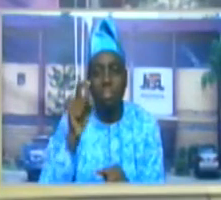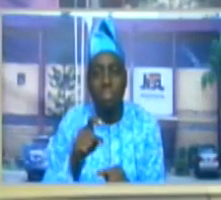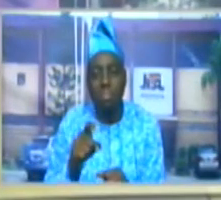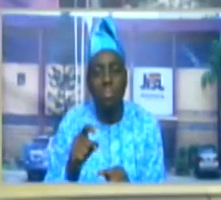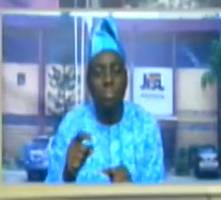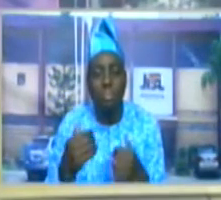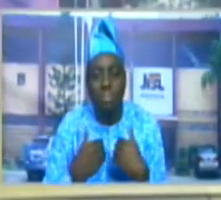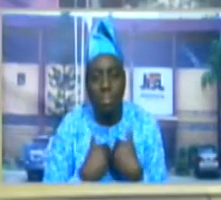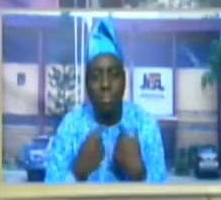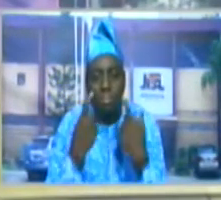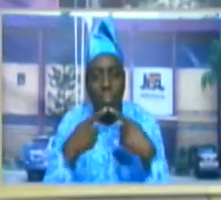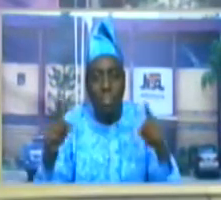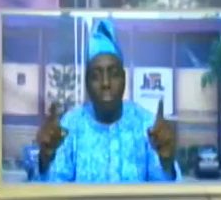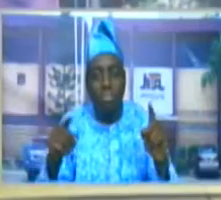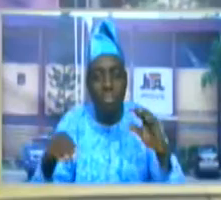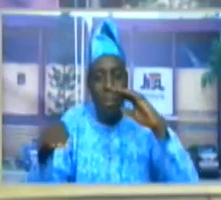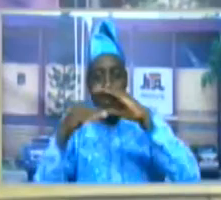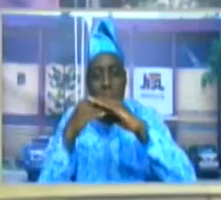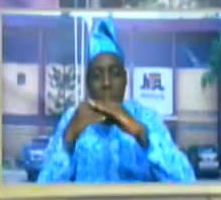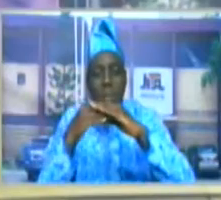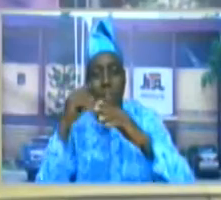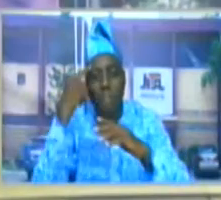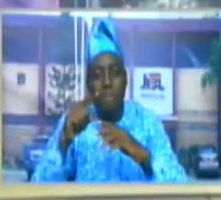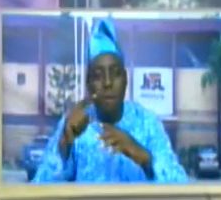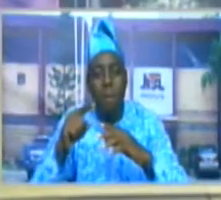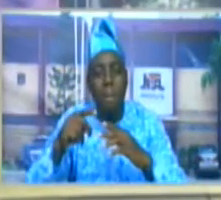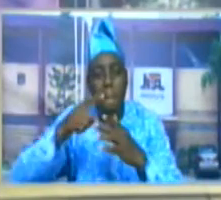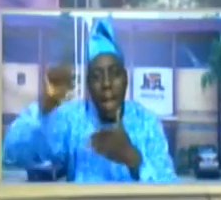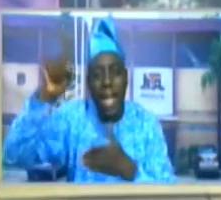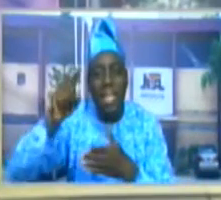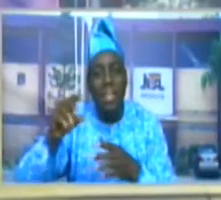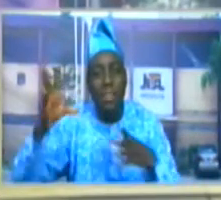have announced the minimum cutoff mark for admission in the